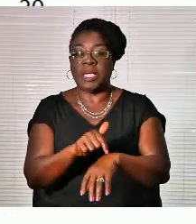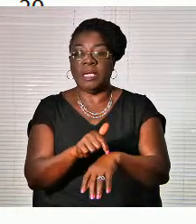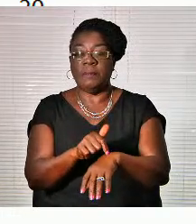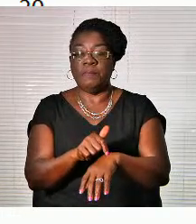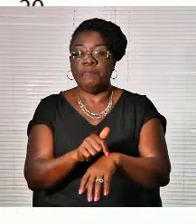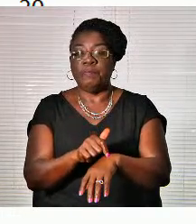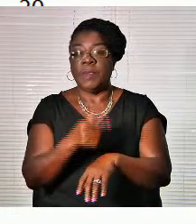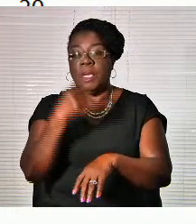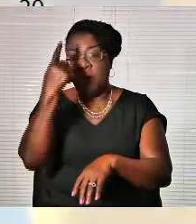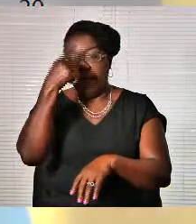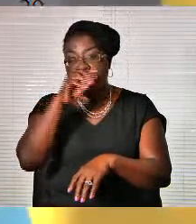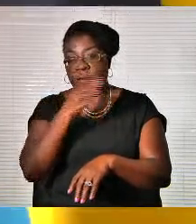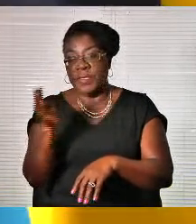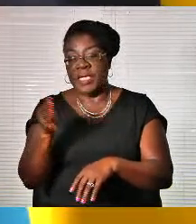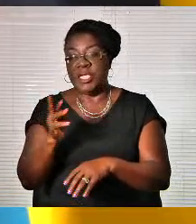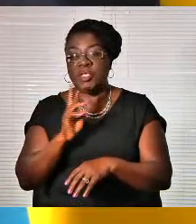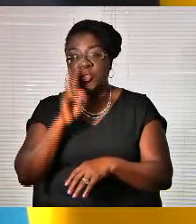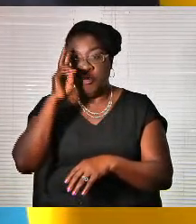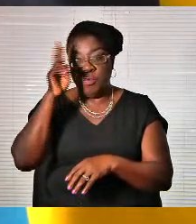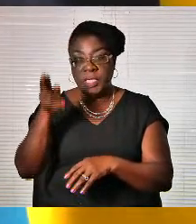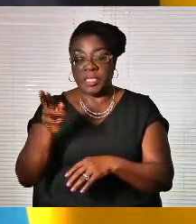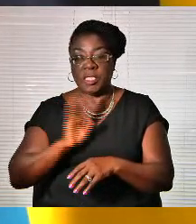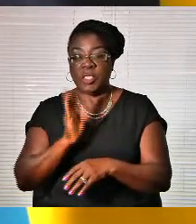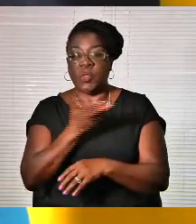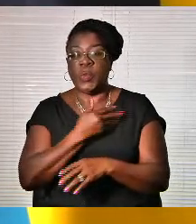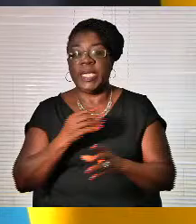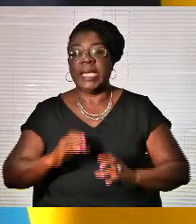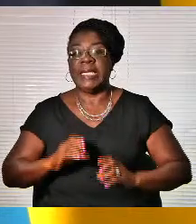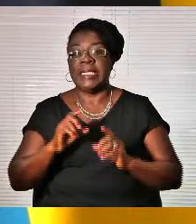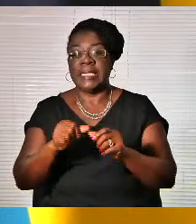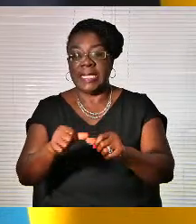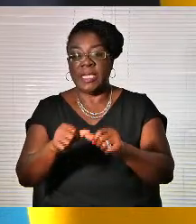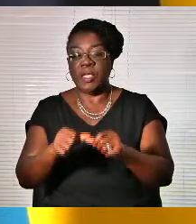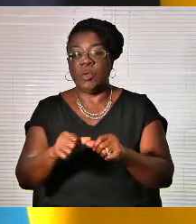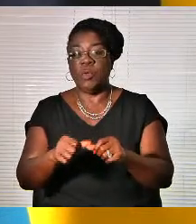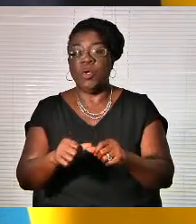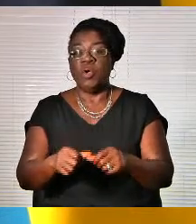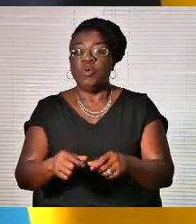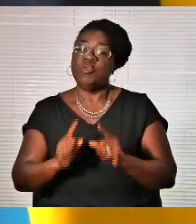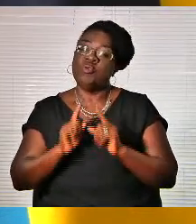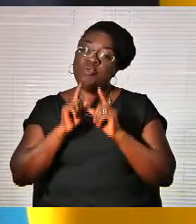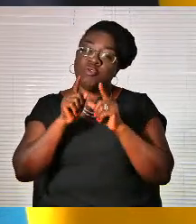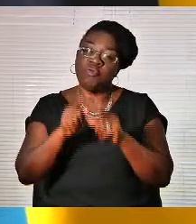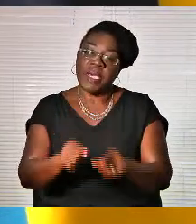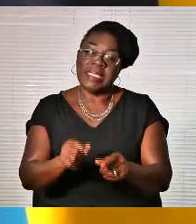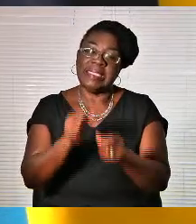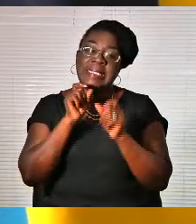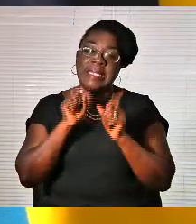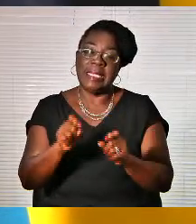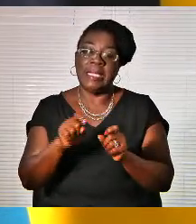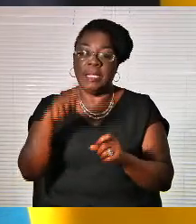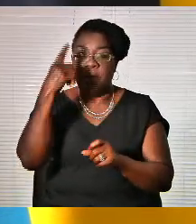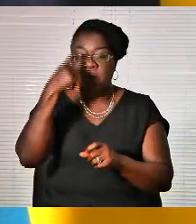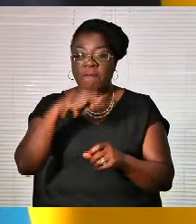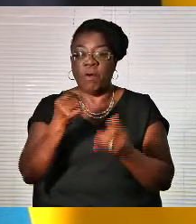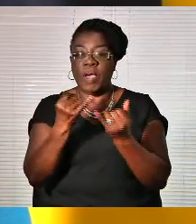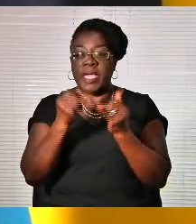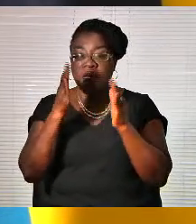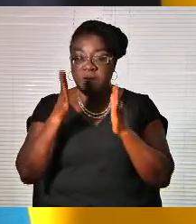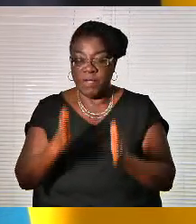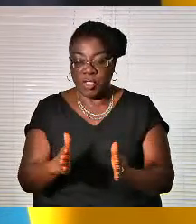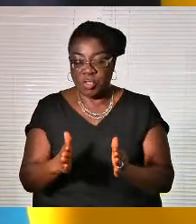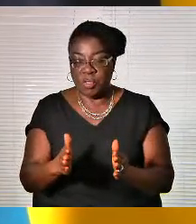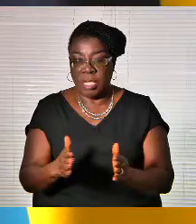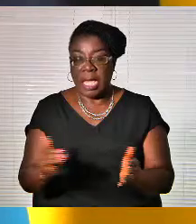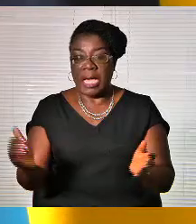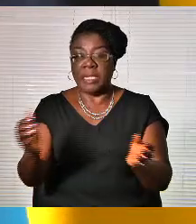For these reasons, we continue to stress the need for individual and collective